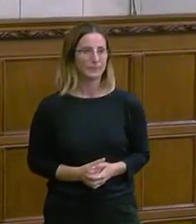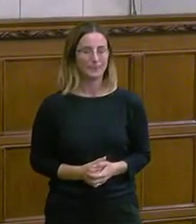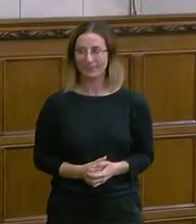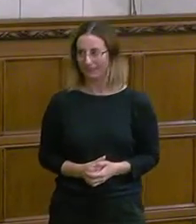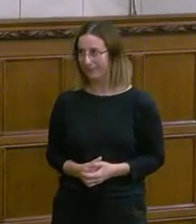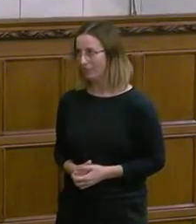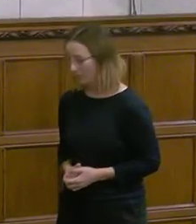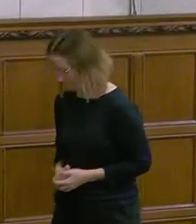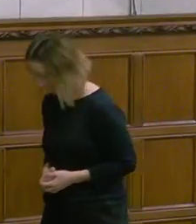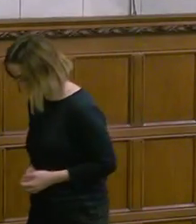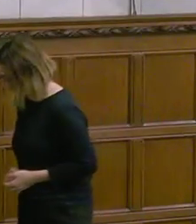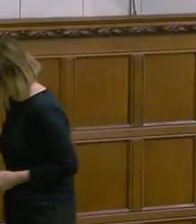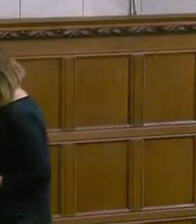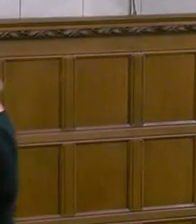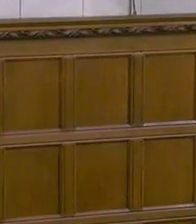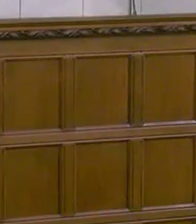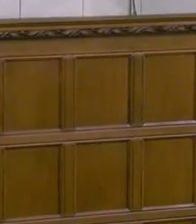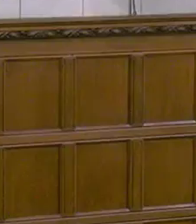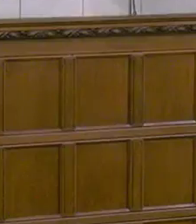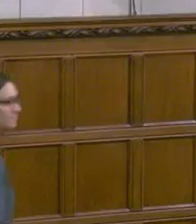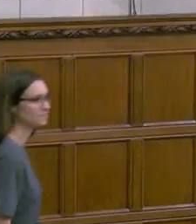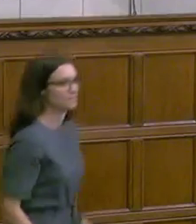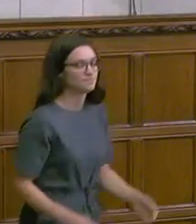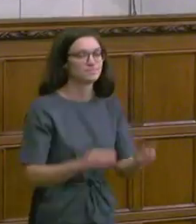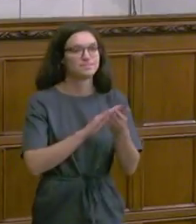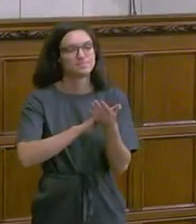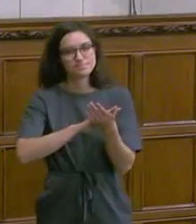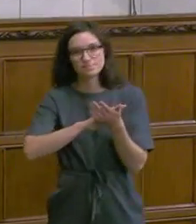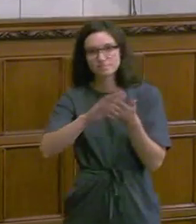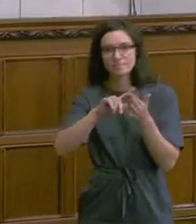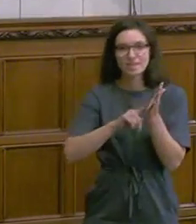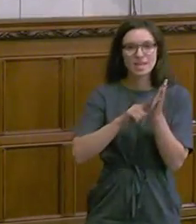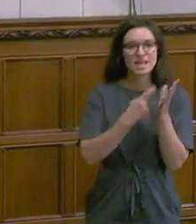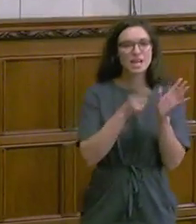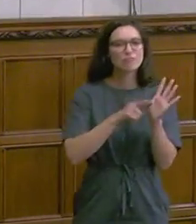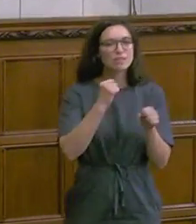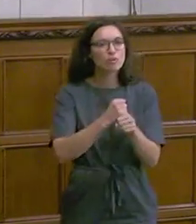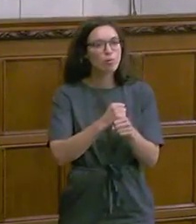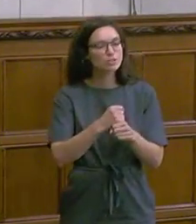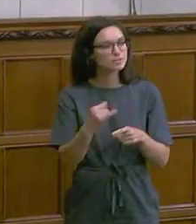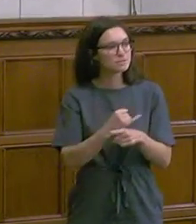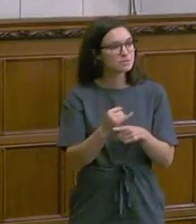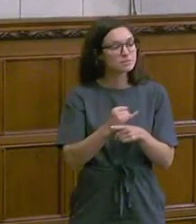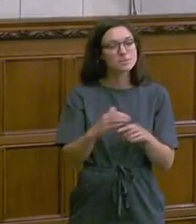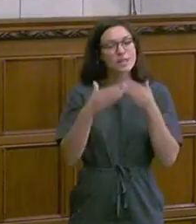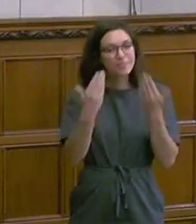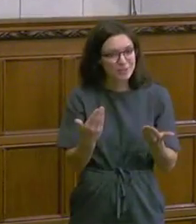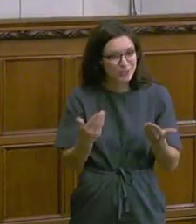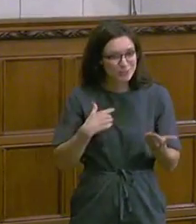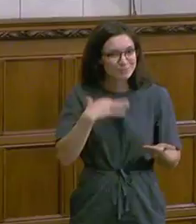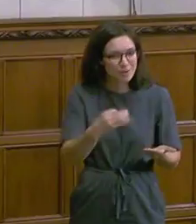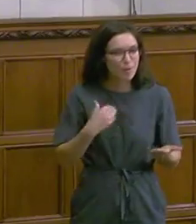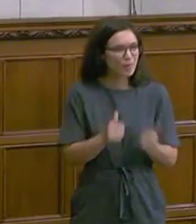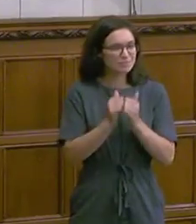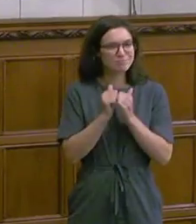In Greenwood. Thank you, Mr. Stringer. It's always a pleasure to serve under the chairmanship of my select committee